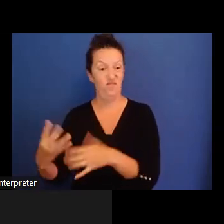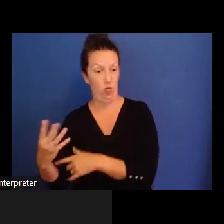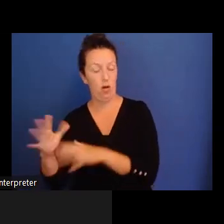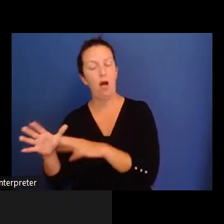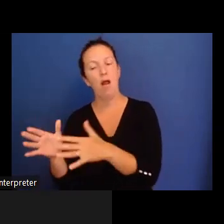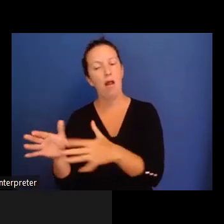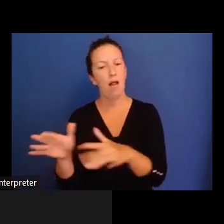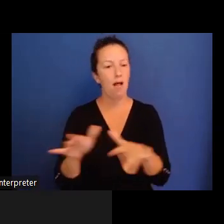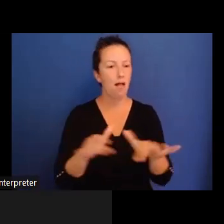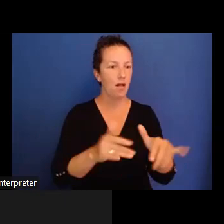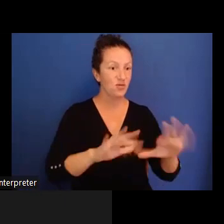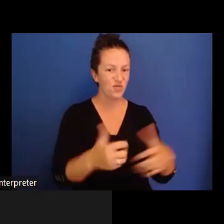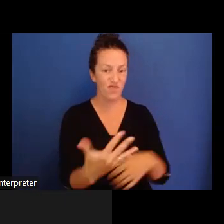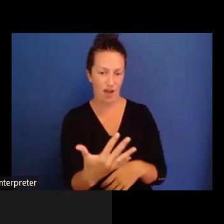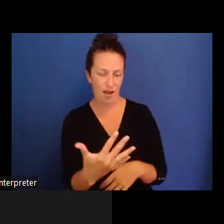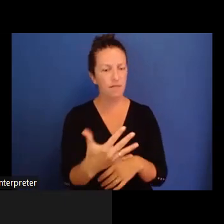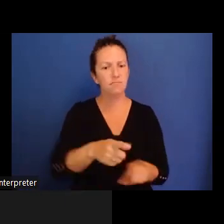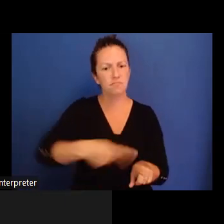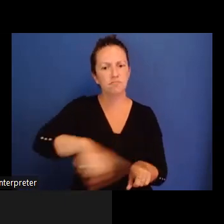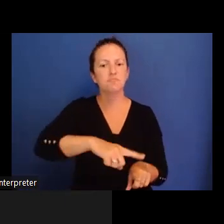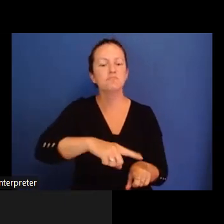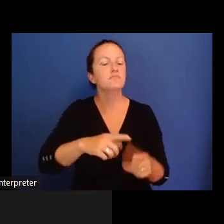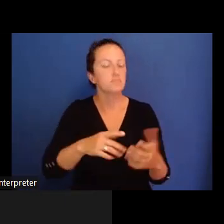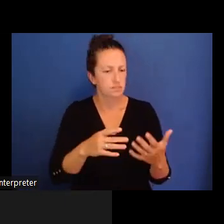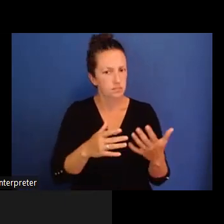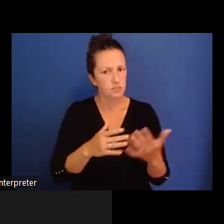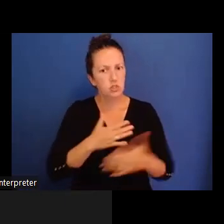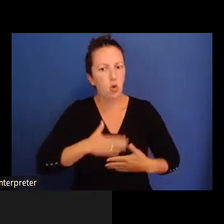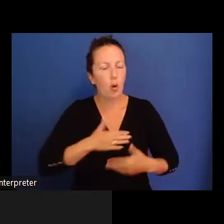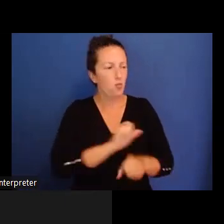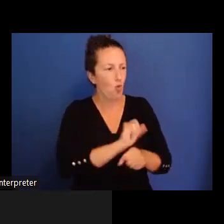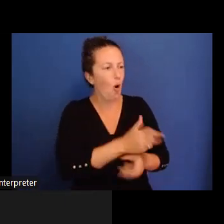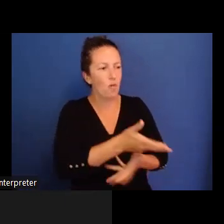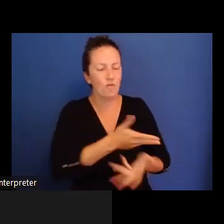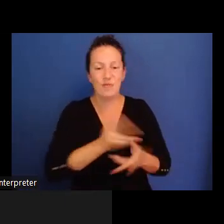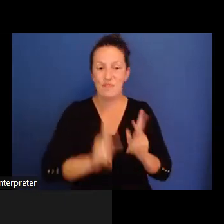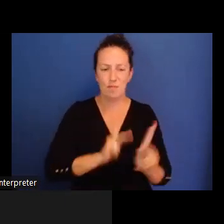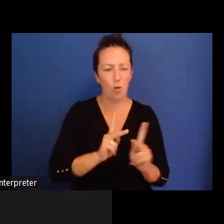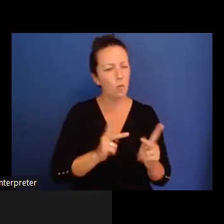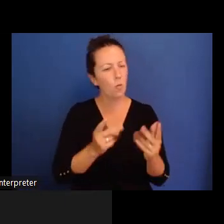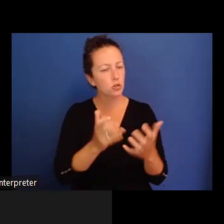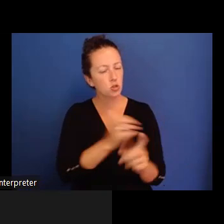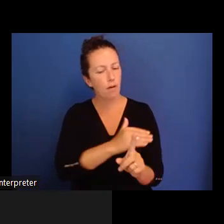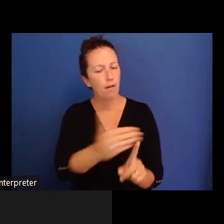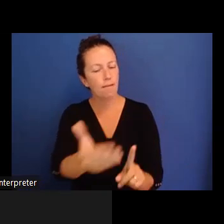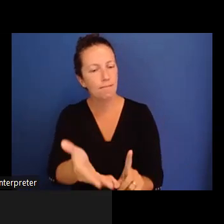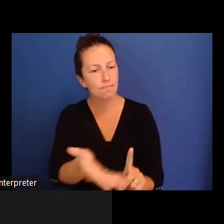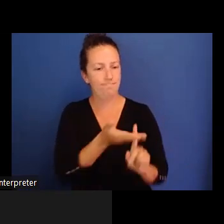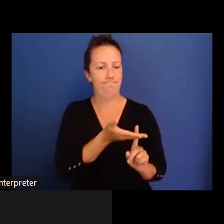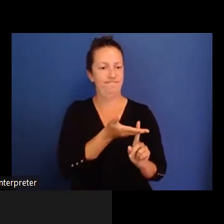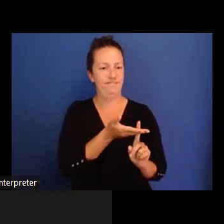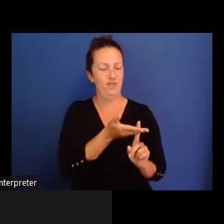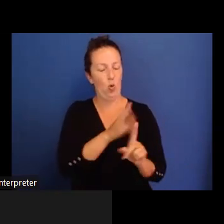of people who like to work with people, influencing and persuading. These members